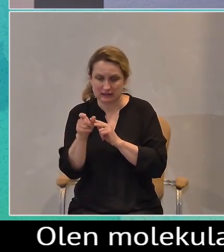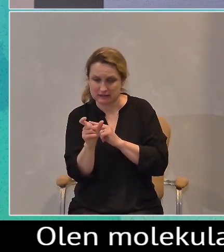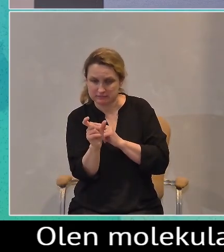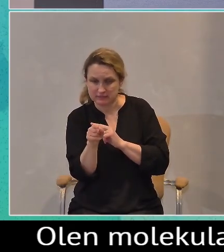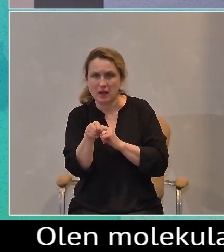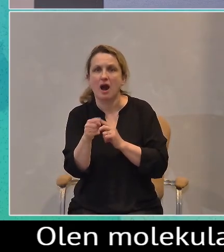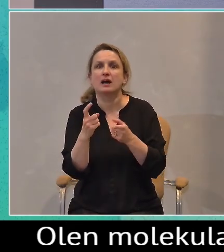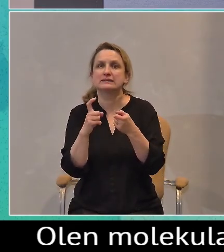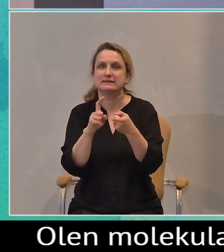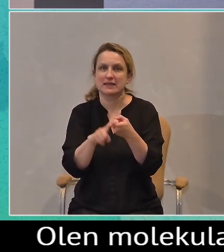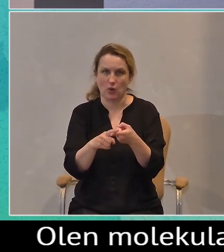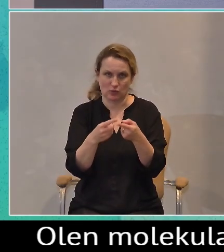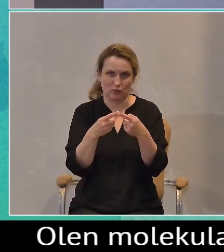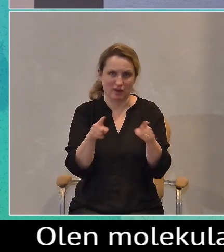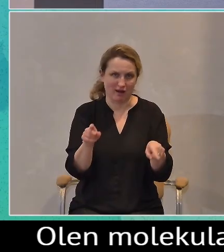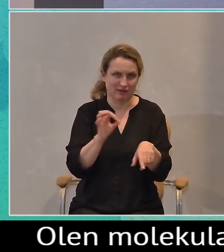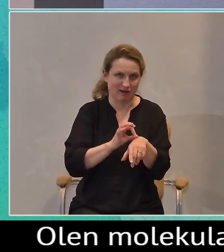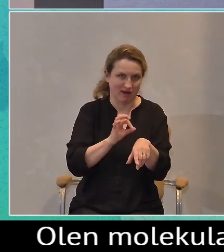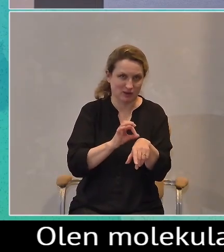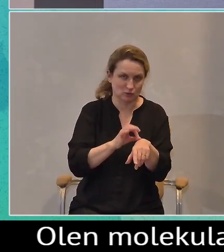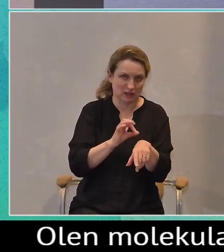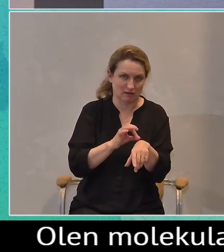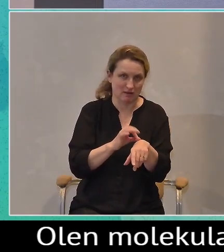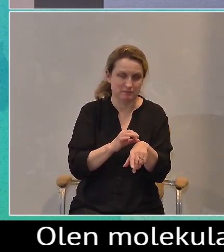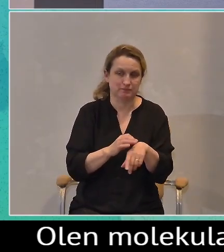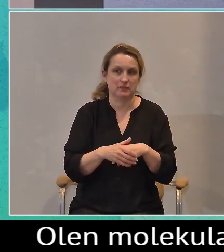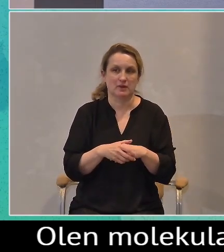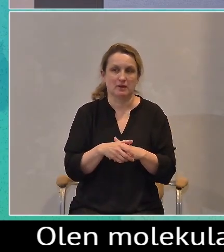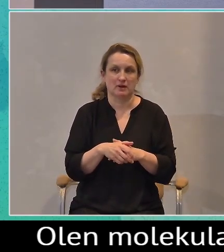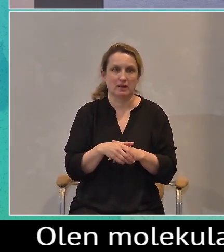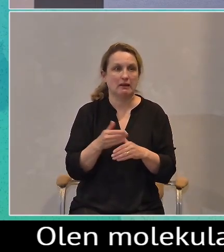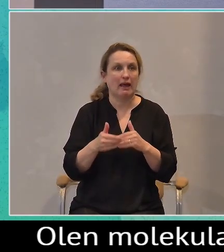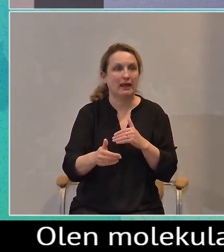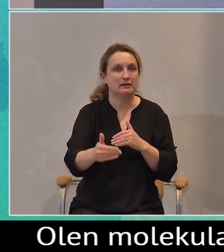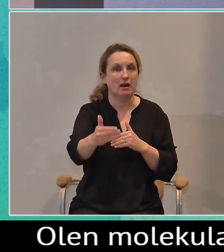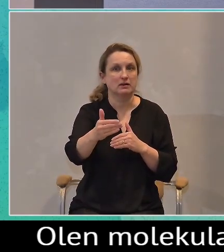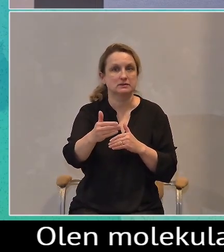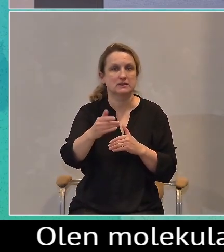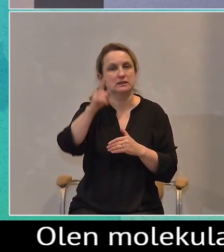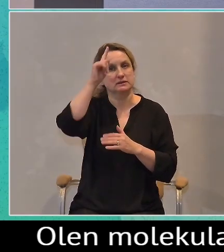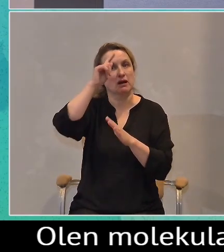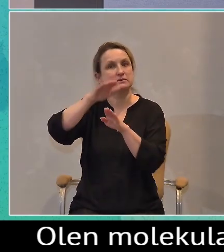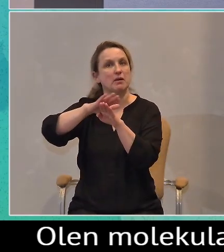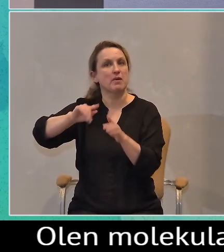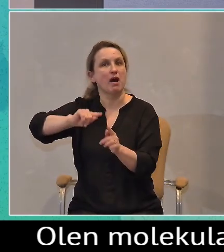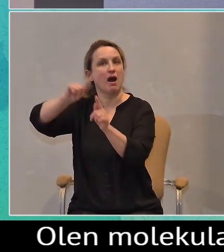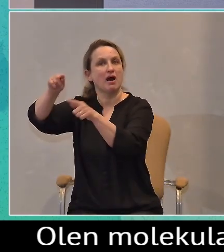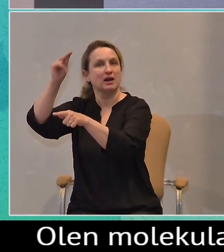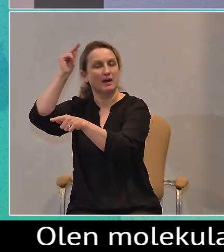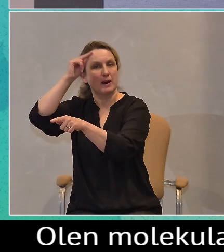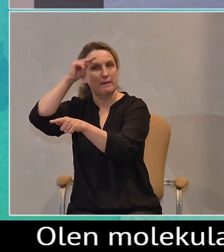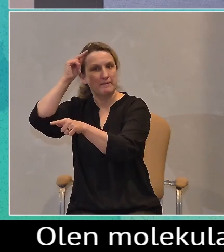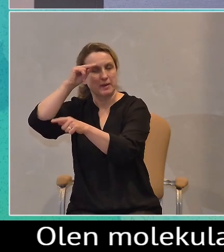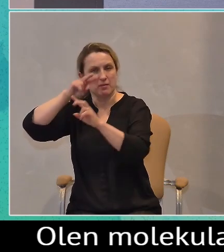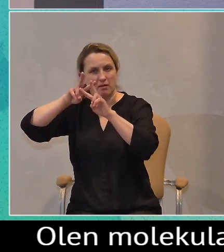For my PhD degree, I researched the CF4 gene related